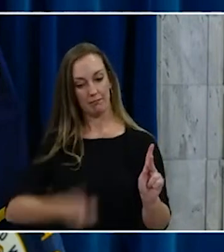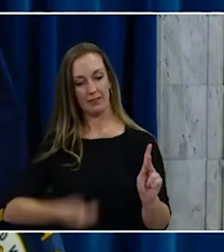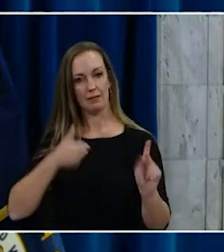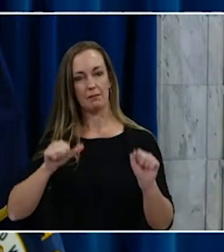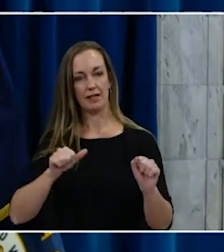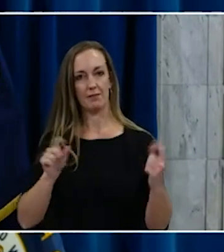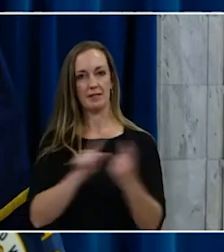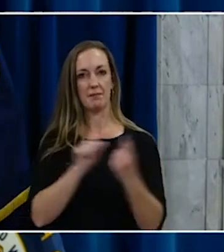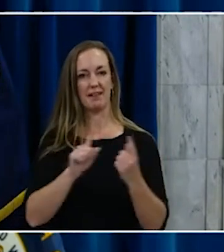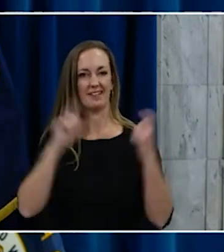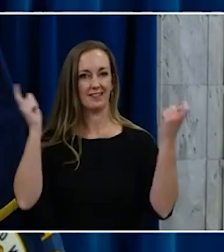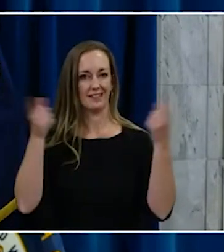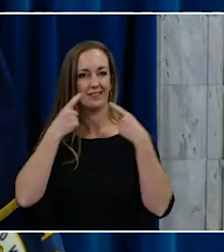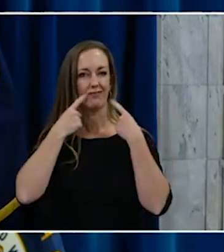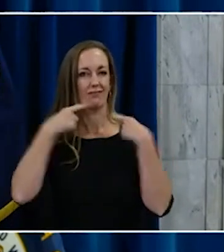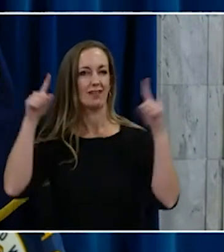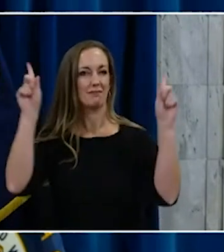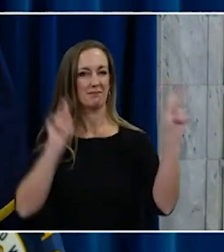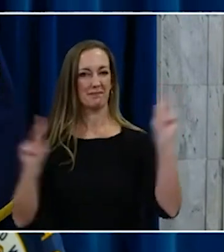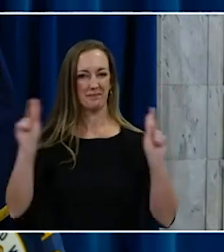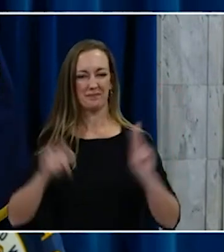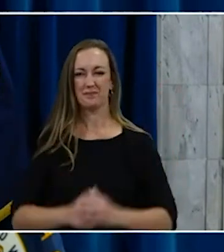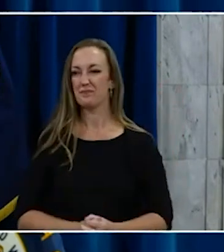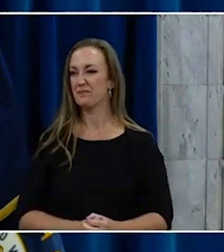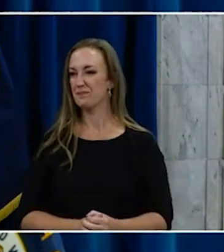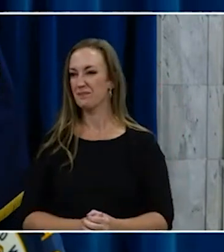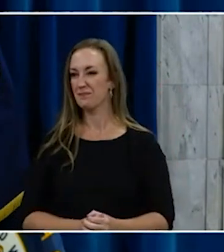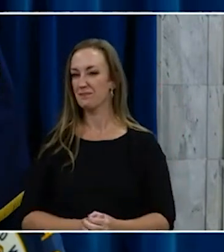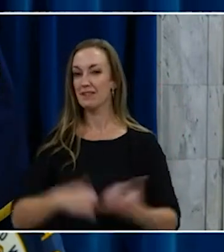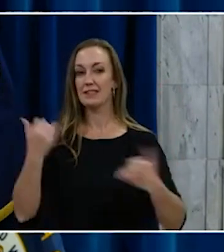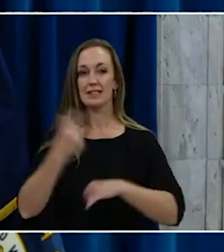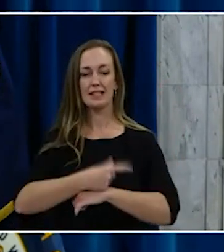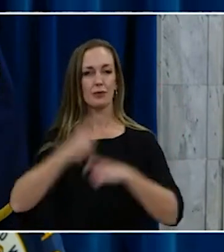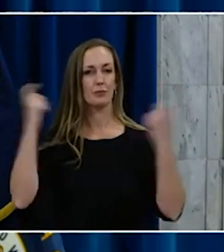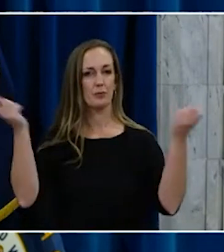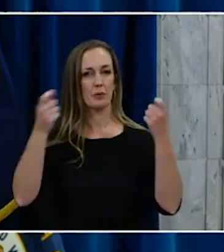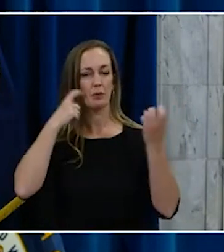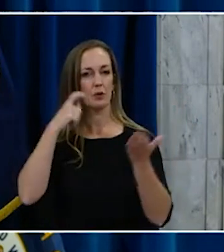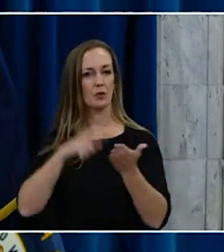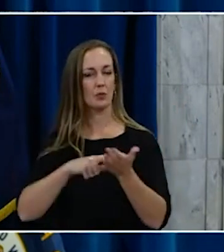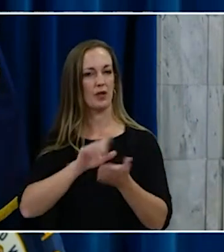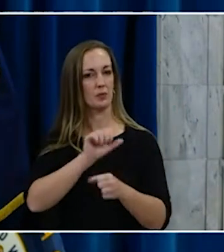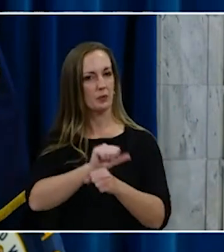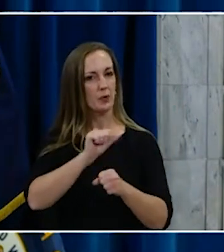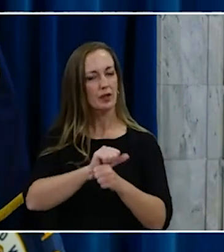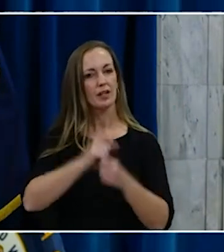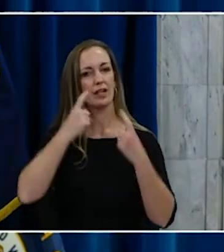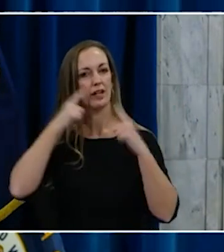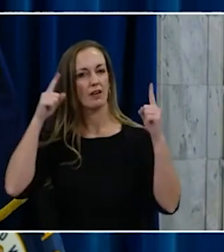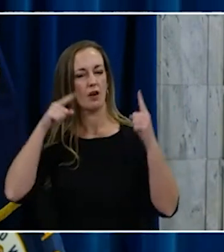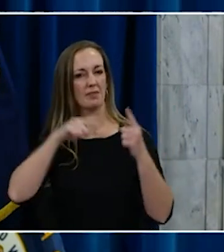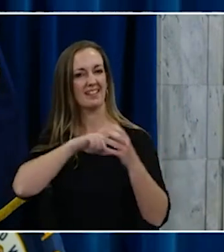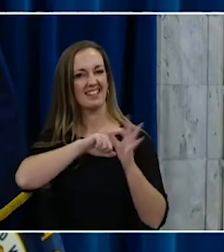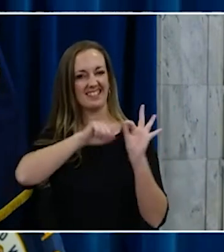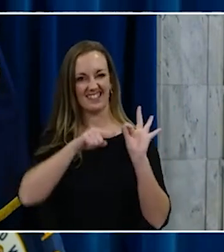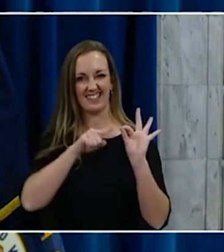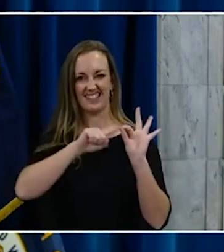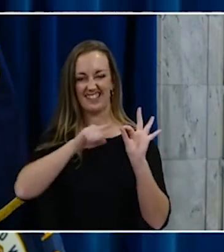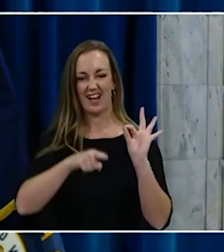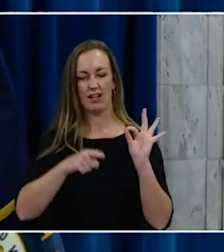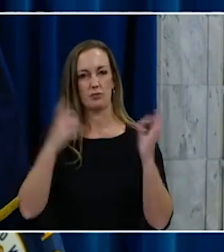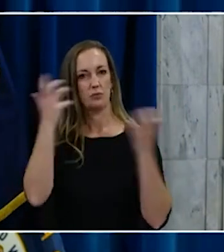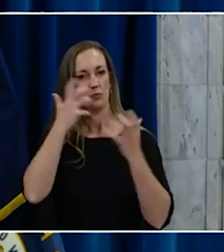meet such celebrities. This is a day of celebration to recognize the work and accomplishments of these 9